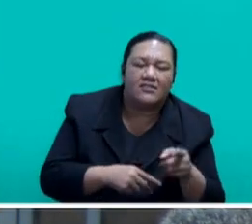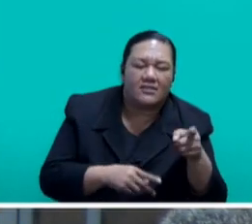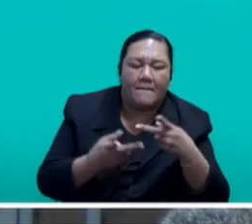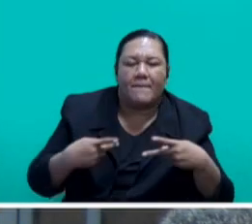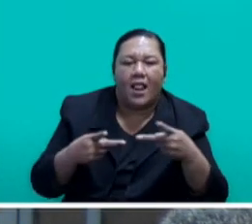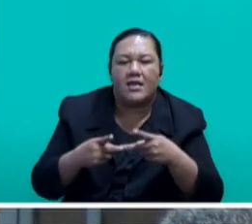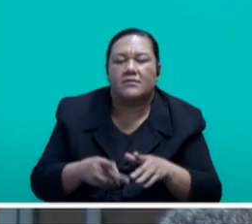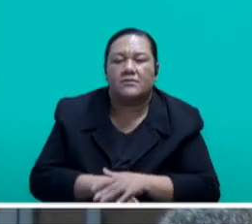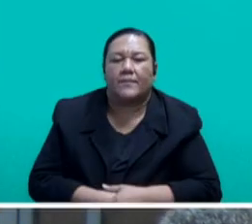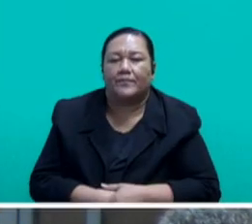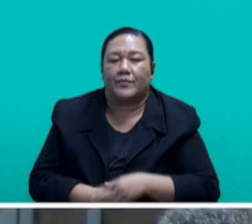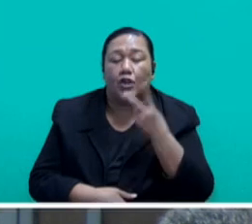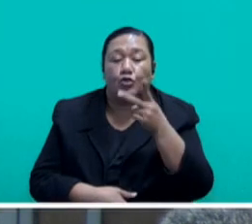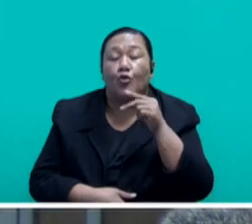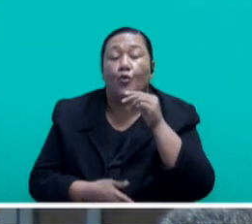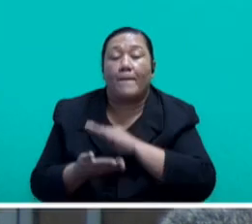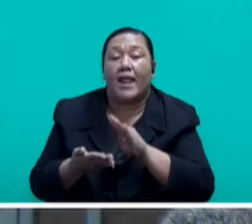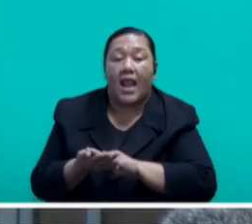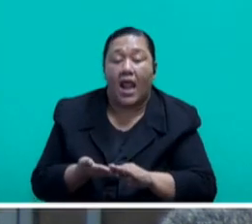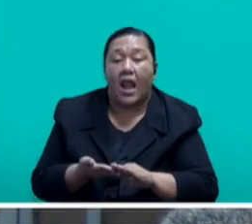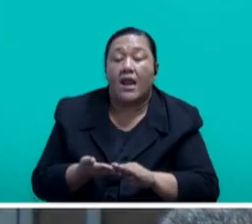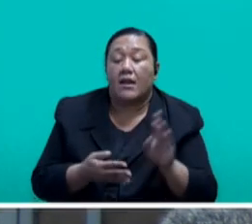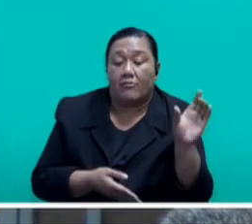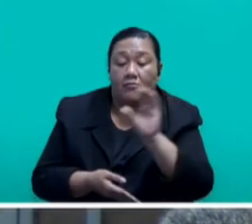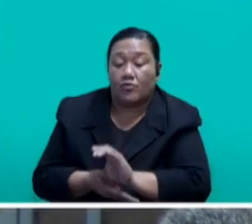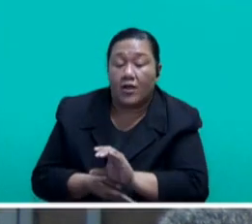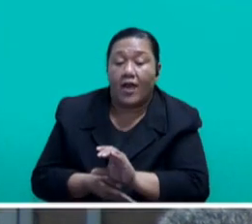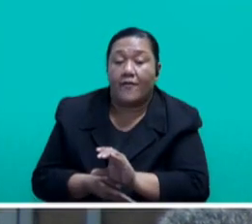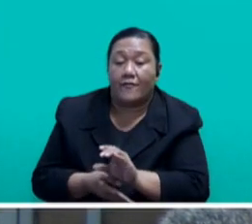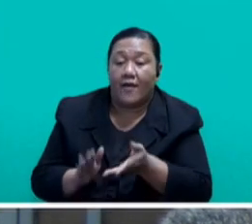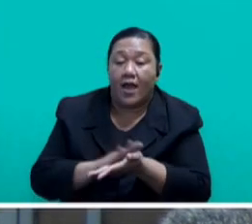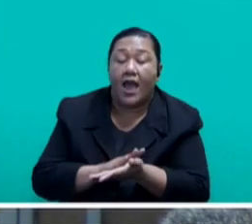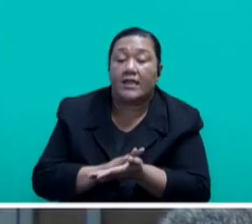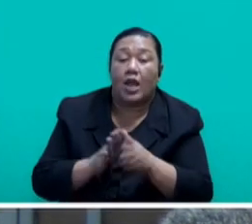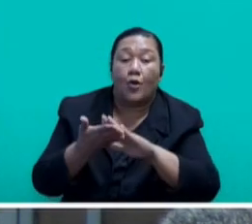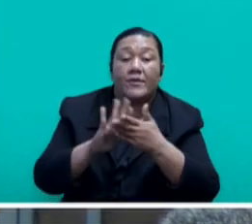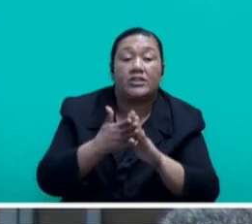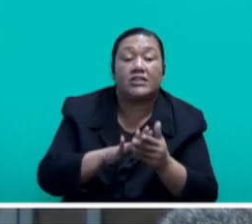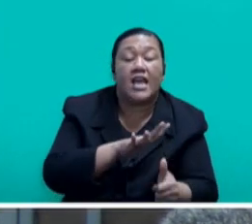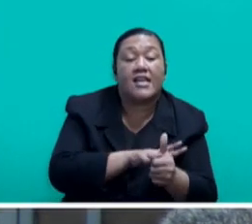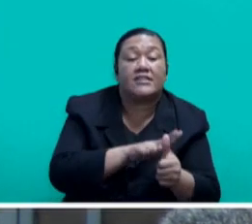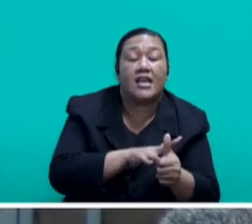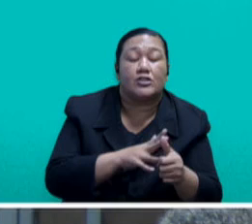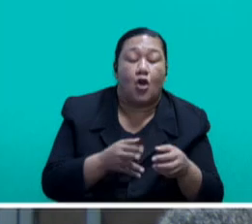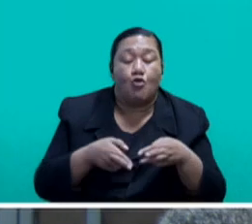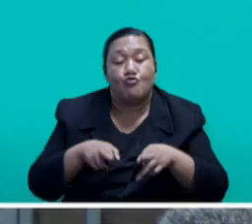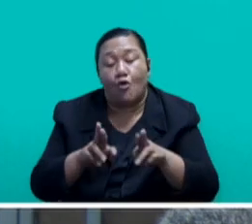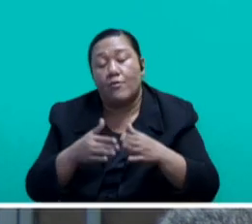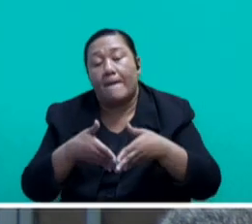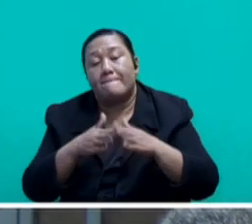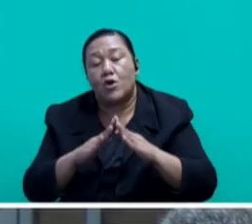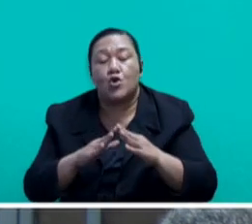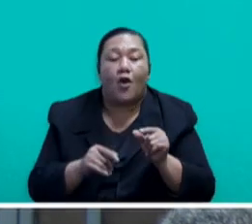the 2 million funding received under the Community Access Roads, Footpaths